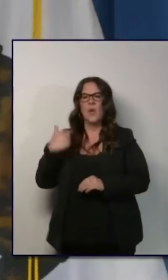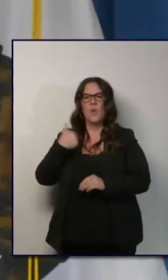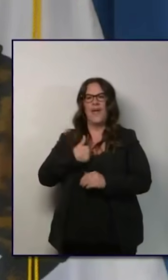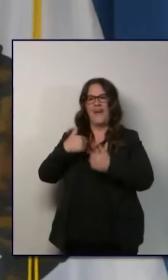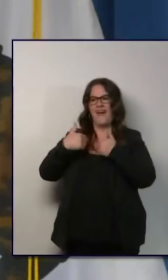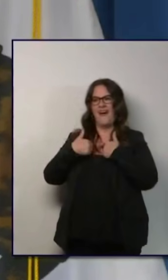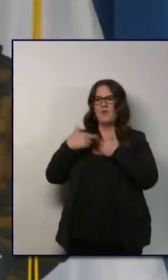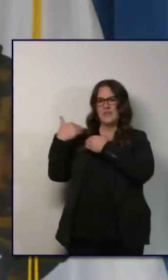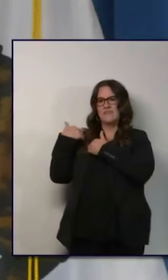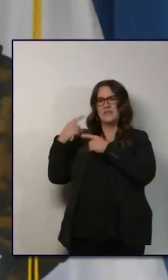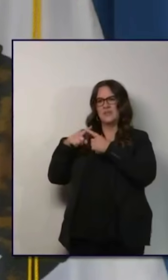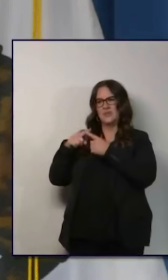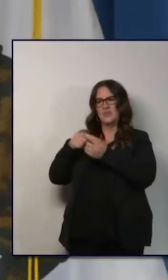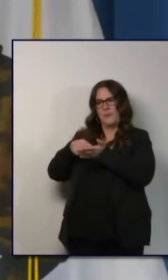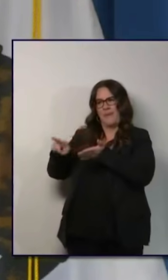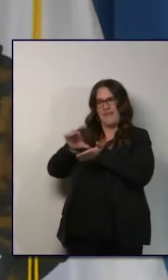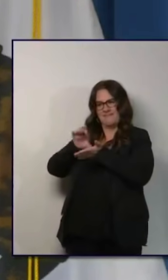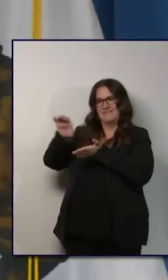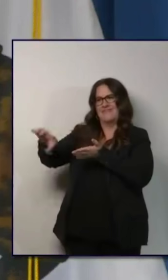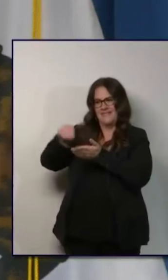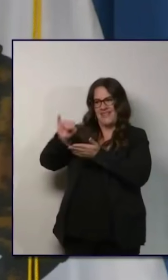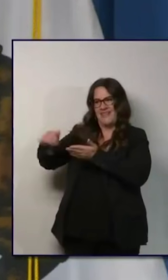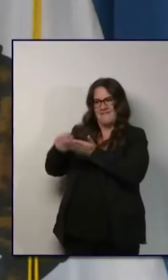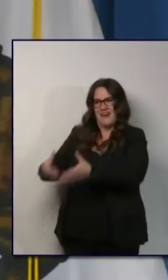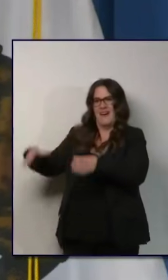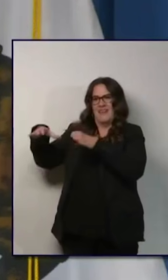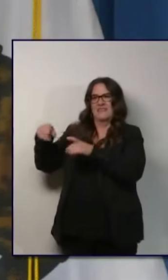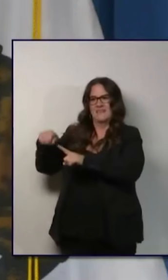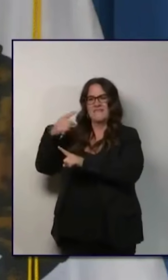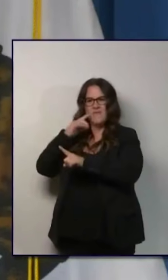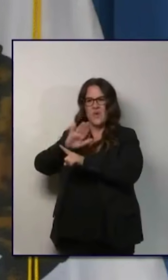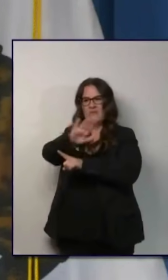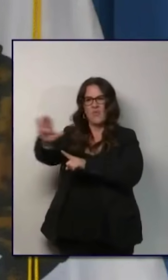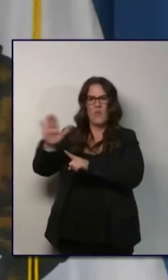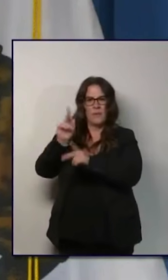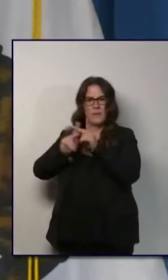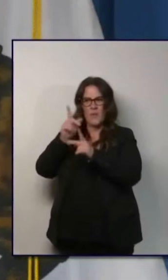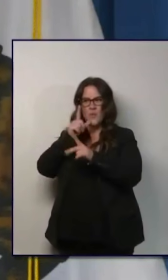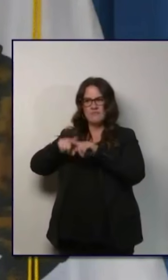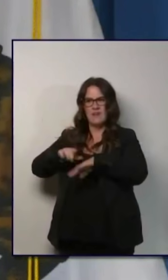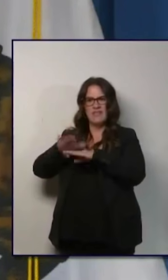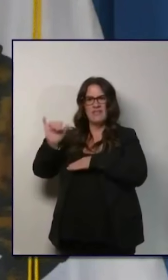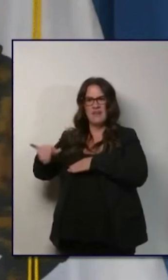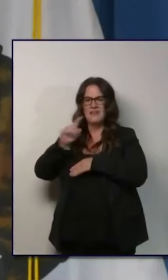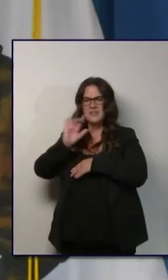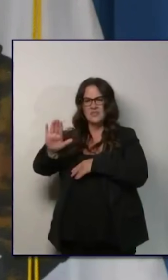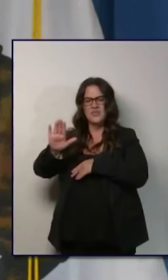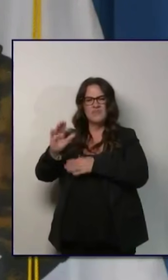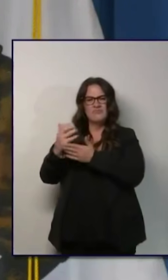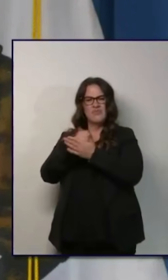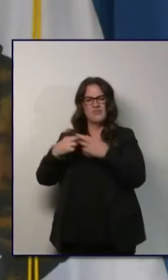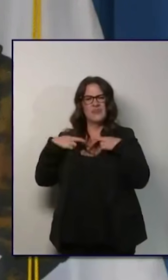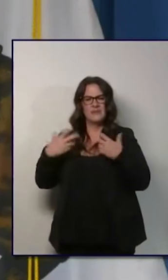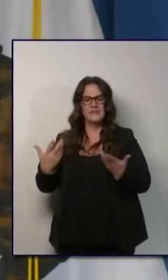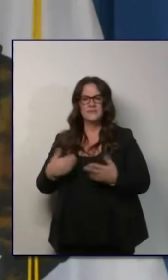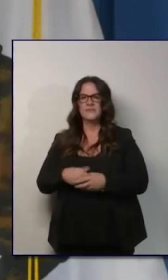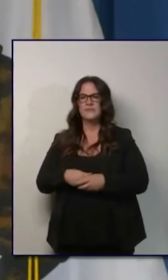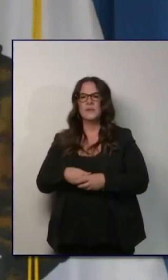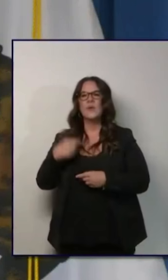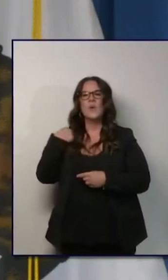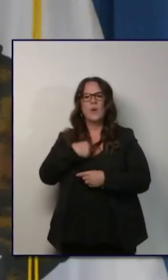under the circumstances, the immediate needs, I think, require this of all of us. We're going to use